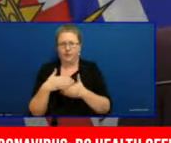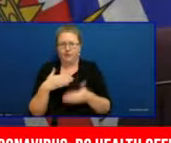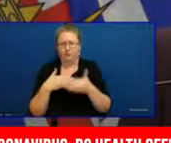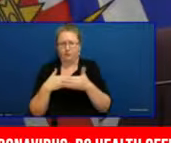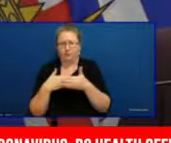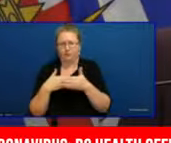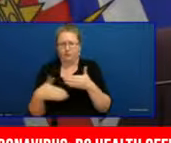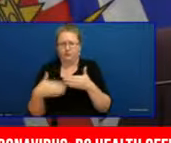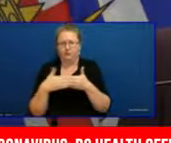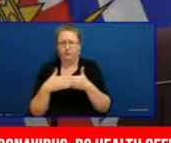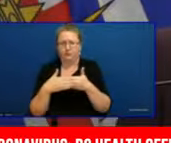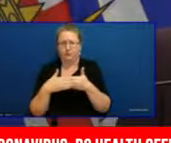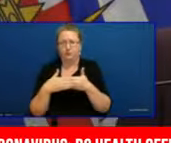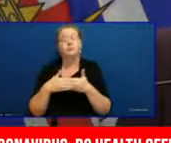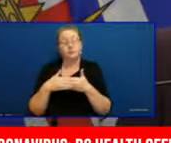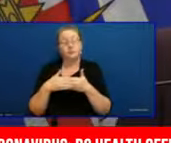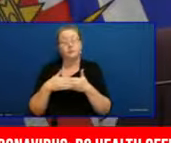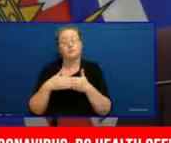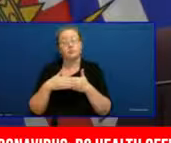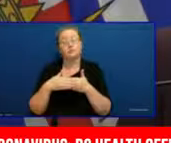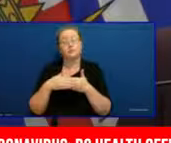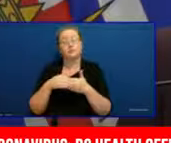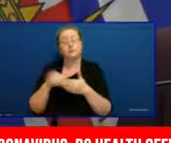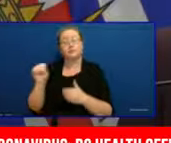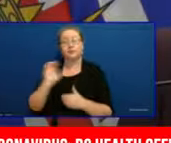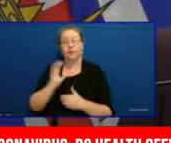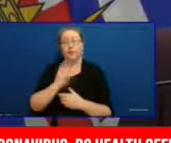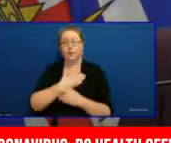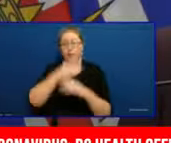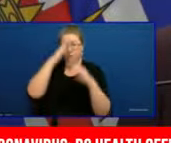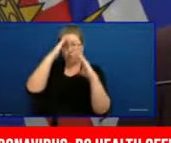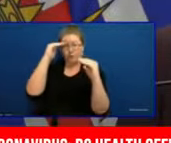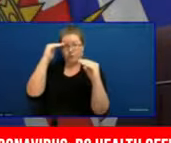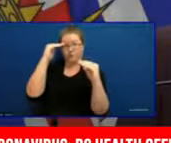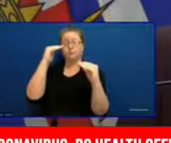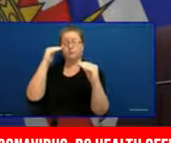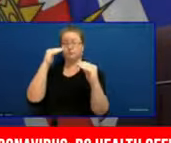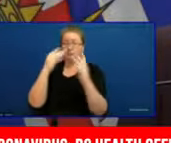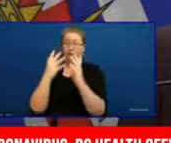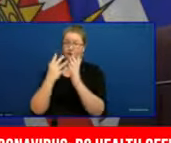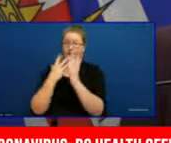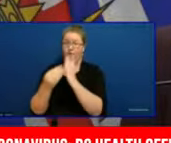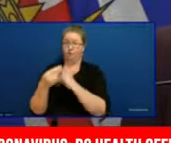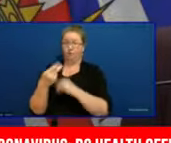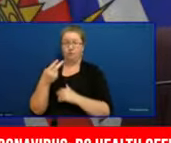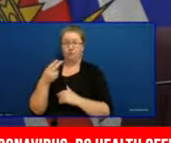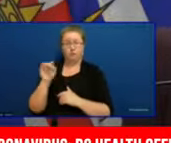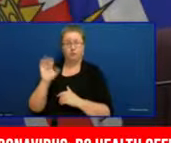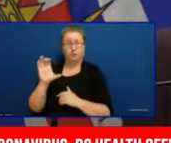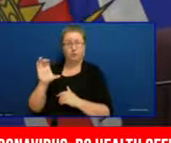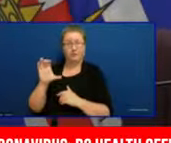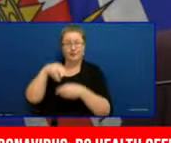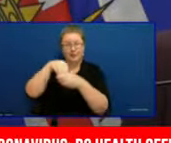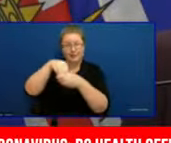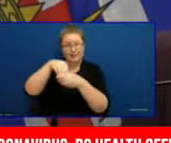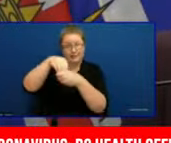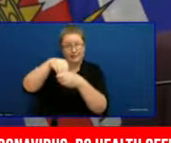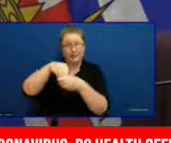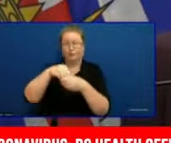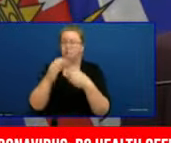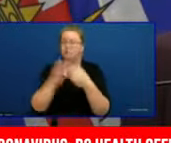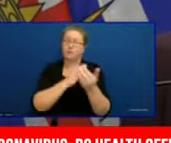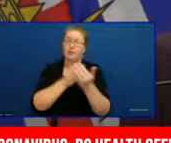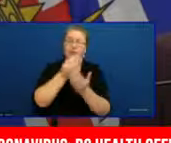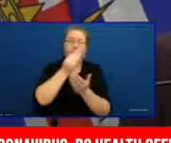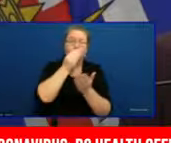the cold and flu season. So yes, we have said that the expectation now is that people will wear masks on